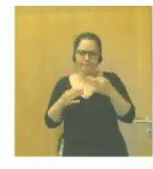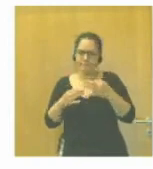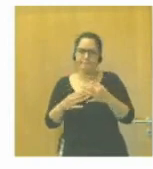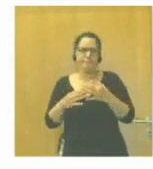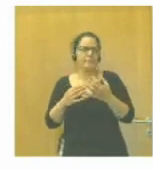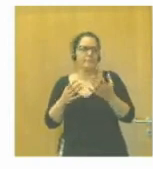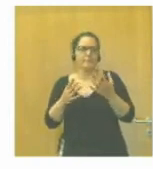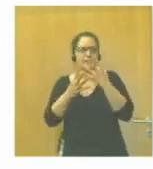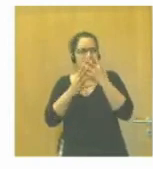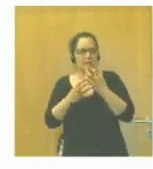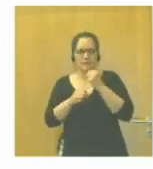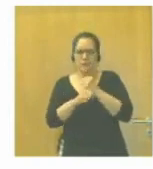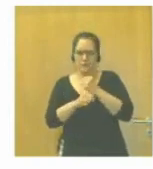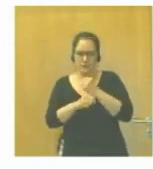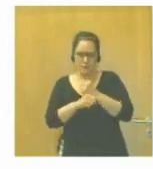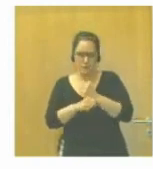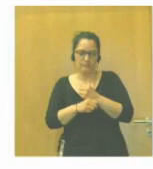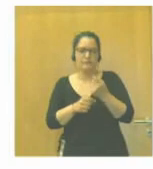these practices are.